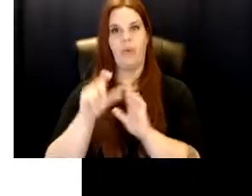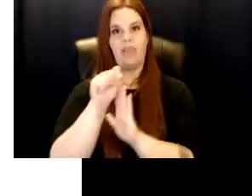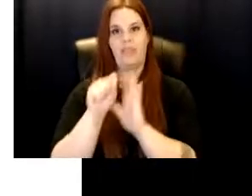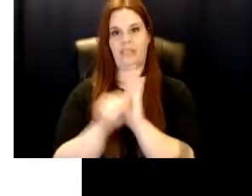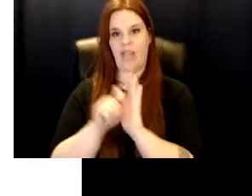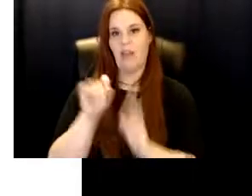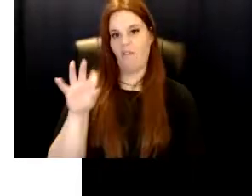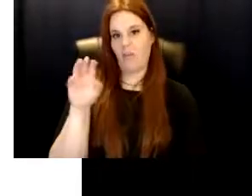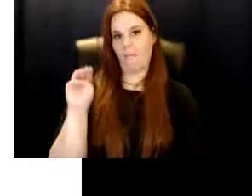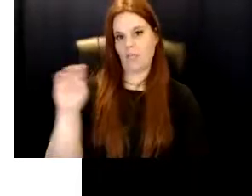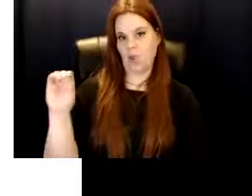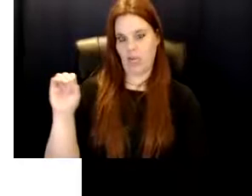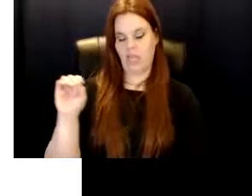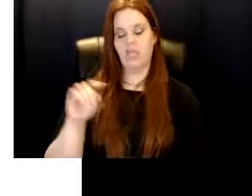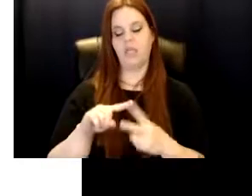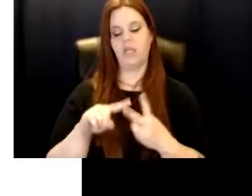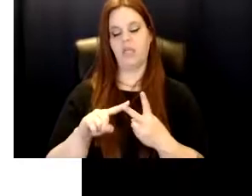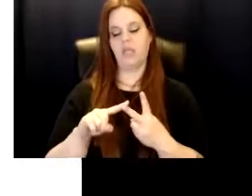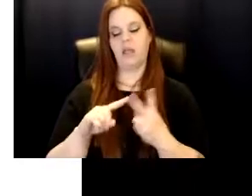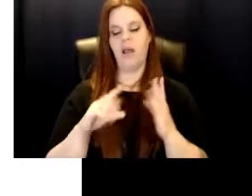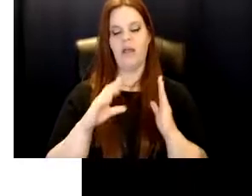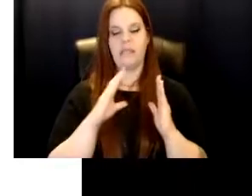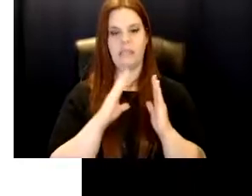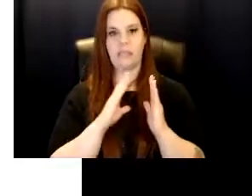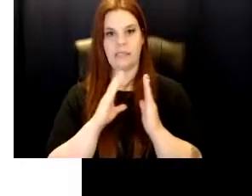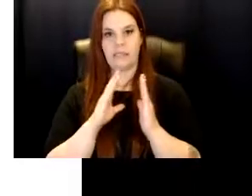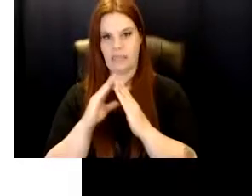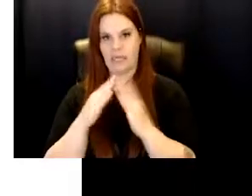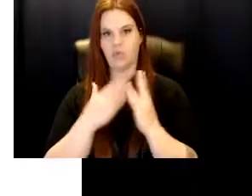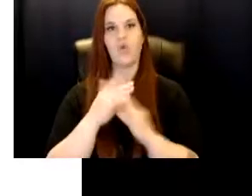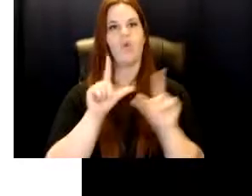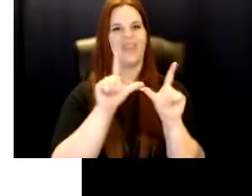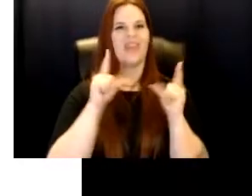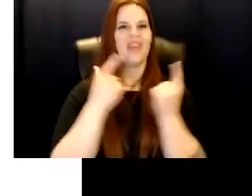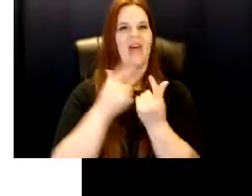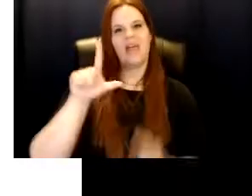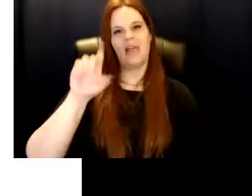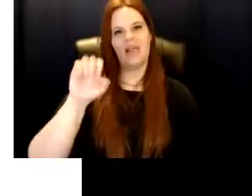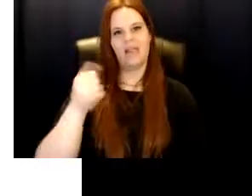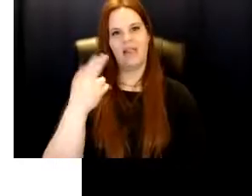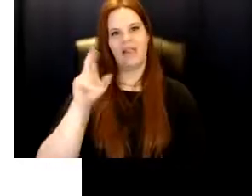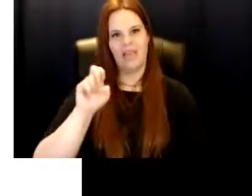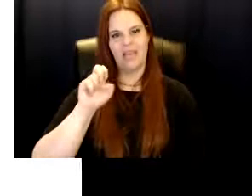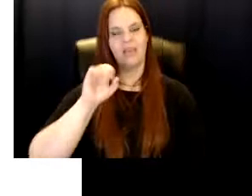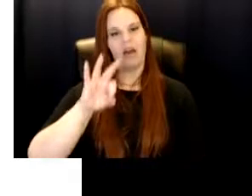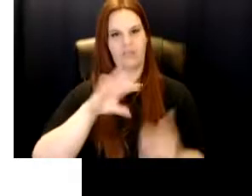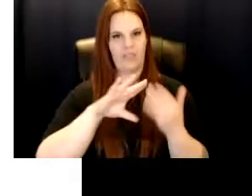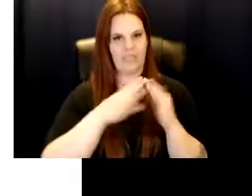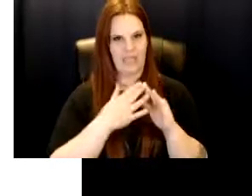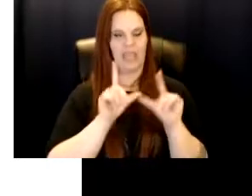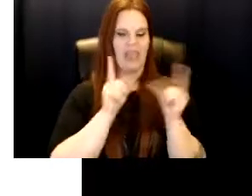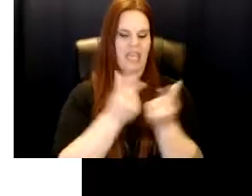Missouri, cities, through the League of Cities, not to the Association of Counties yet.